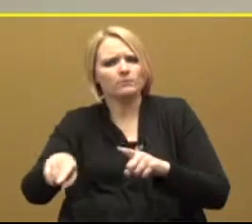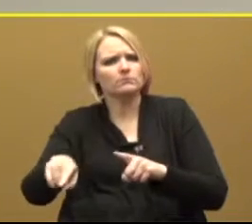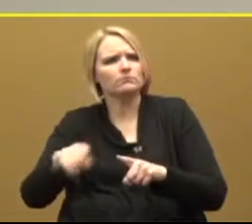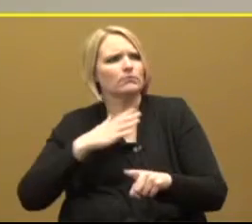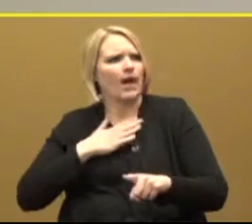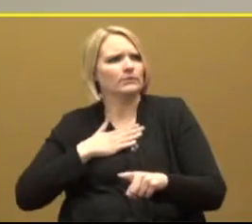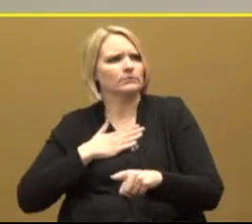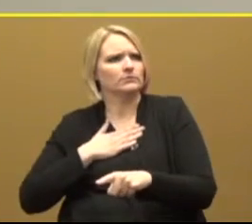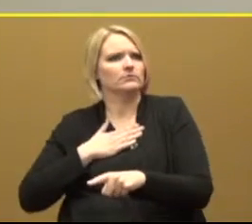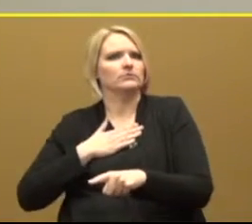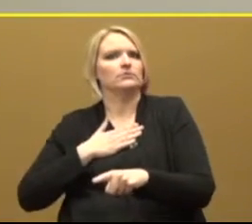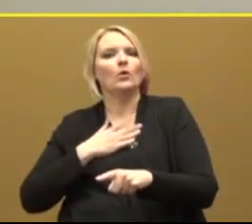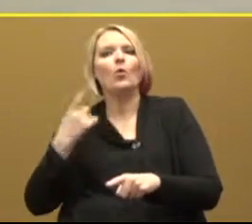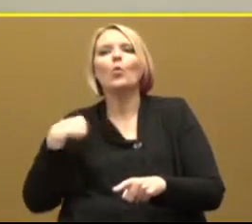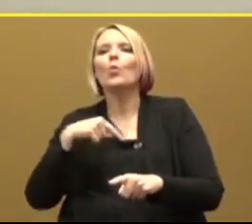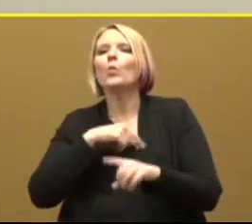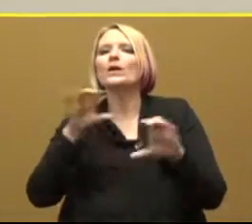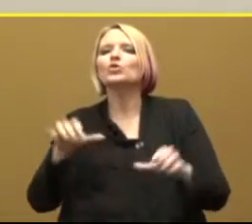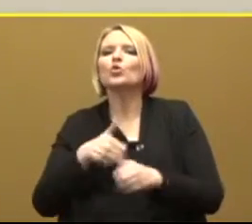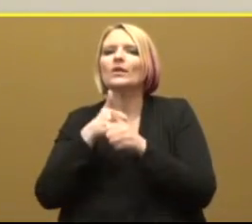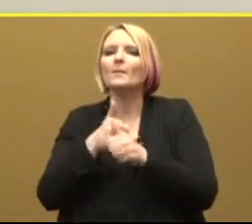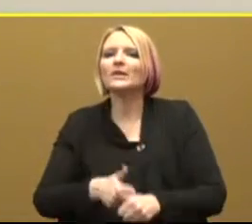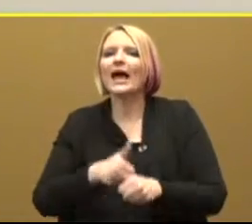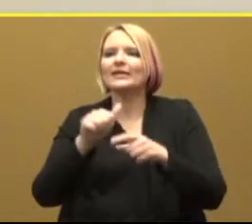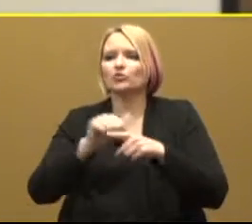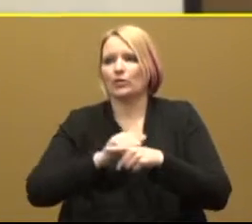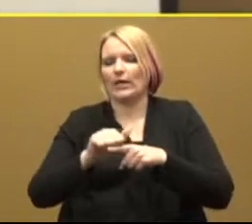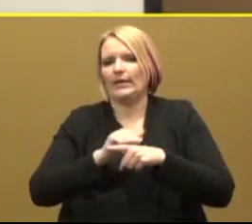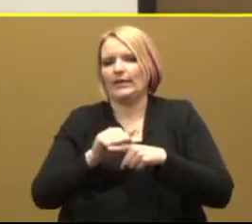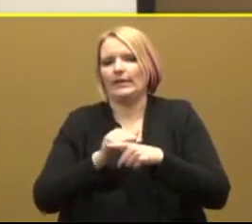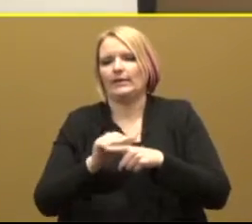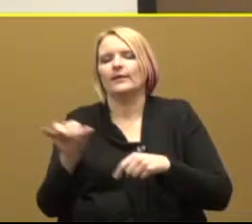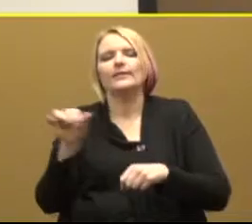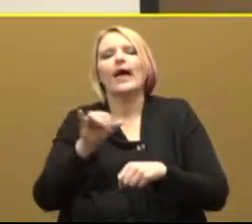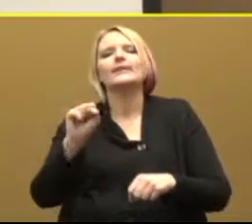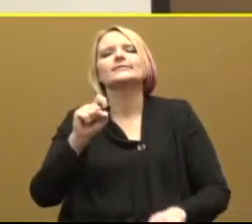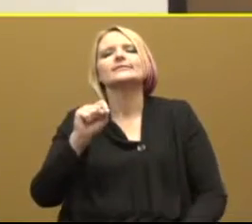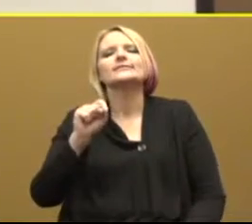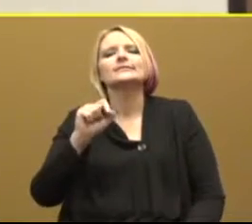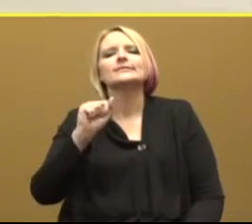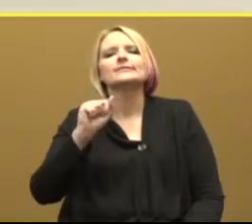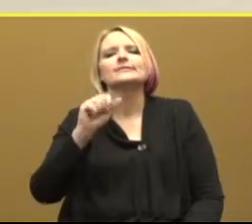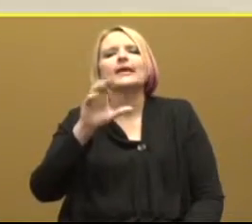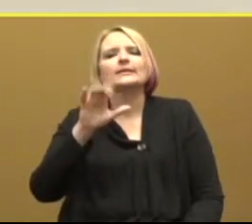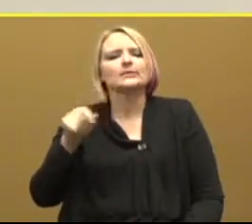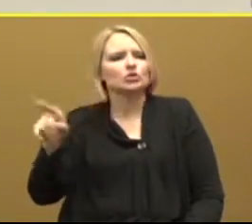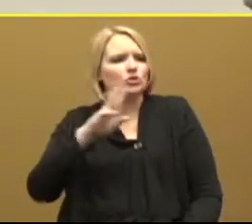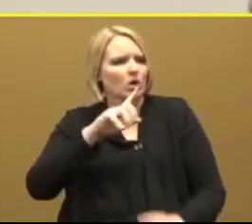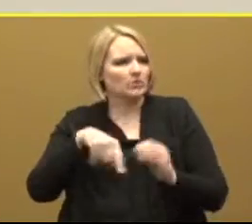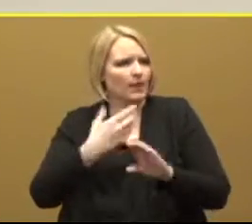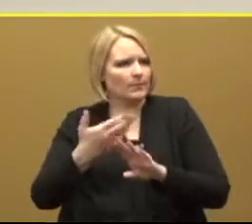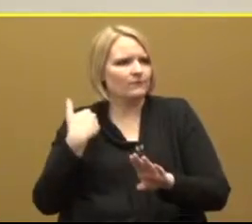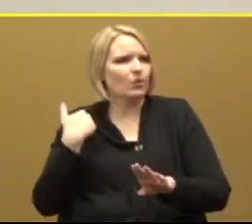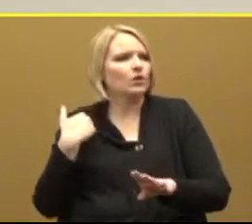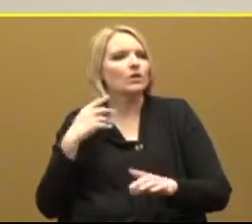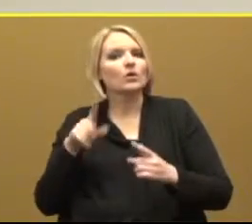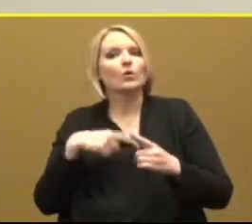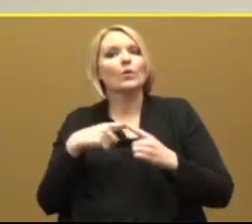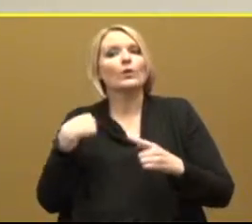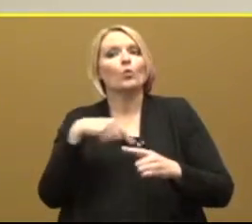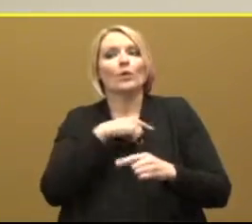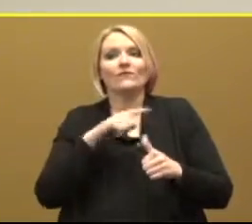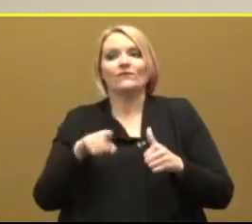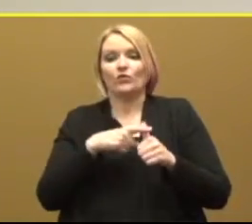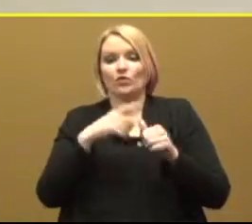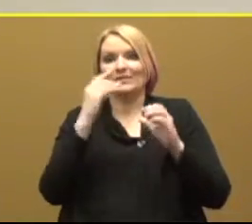right? And we do compliance training, like Stacy talked about earlier, where when we first